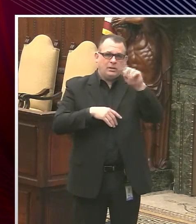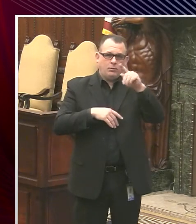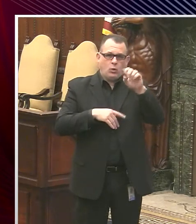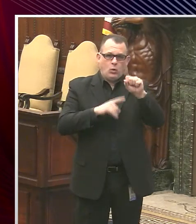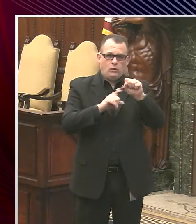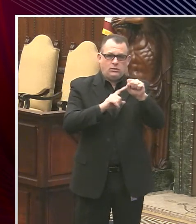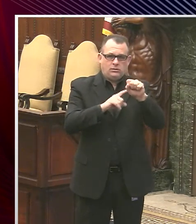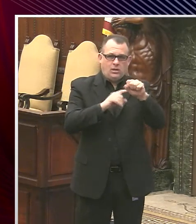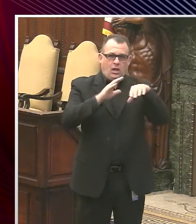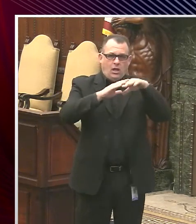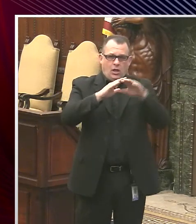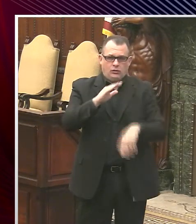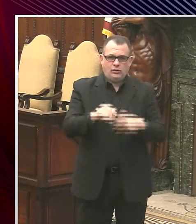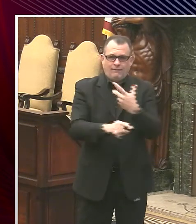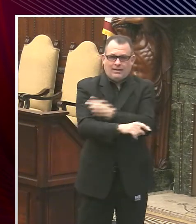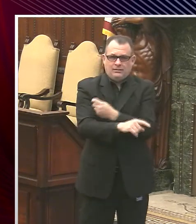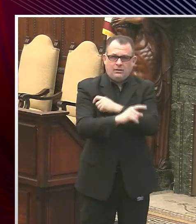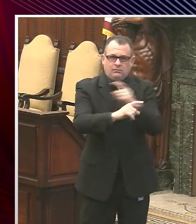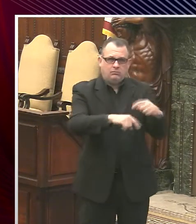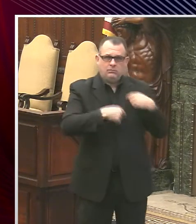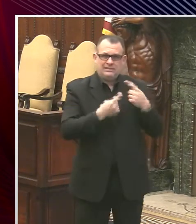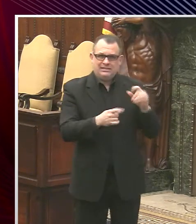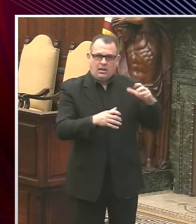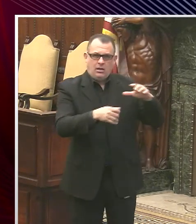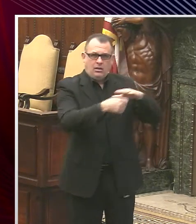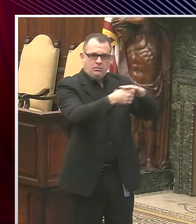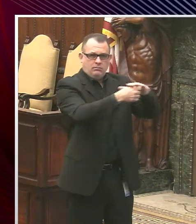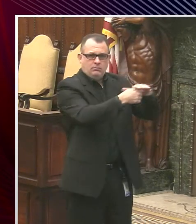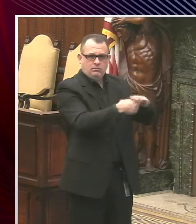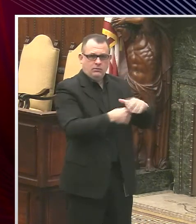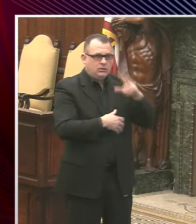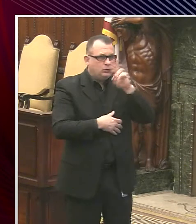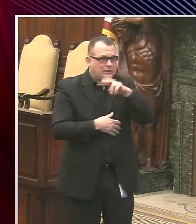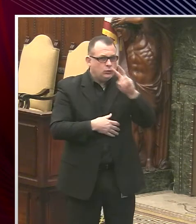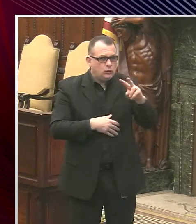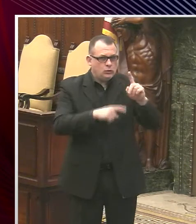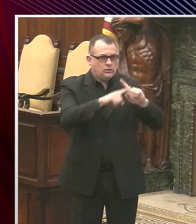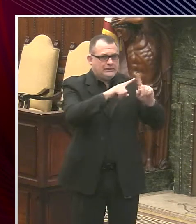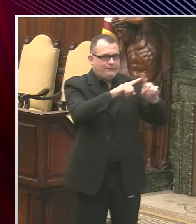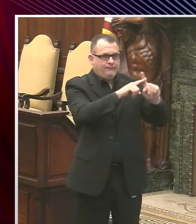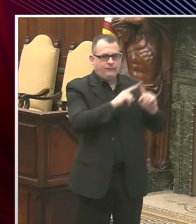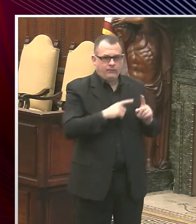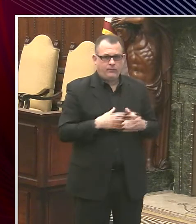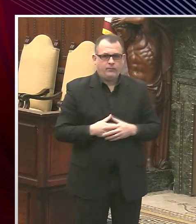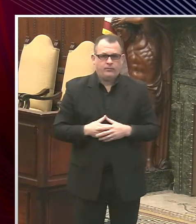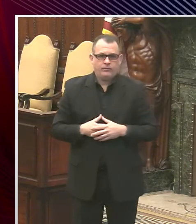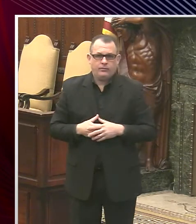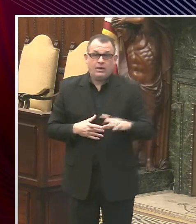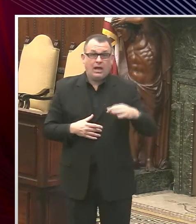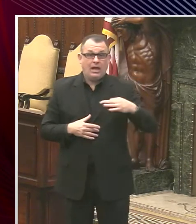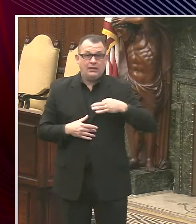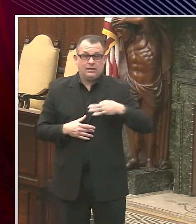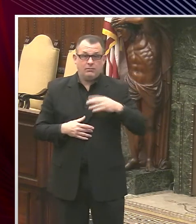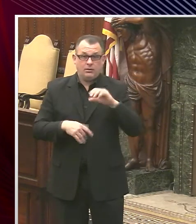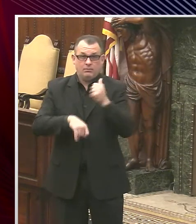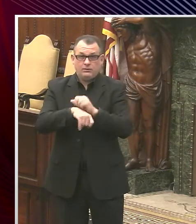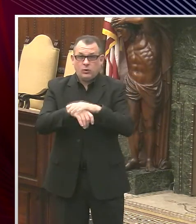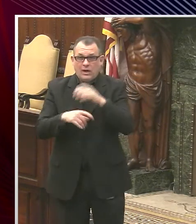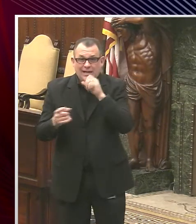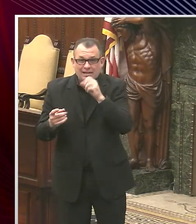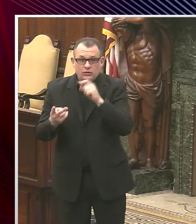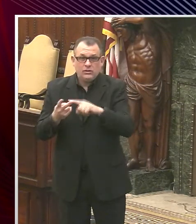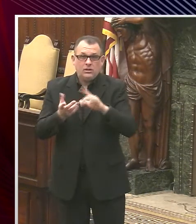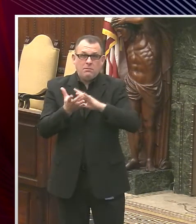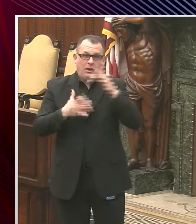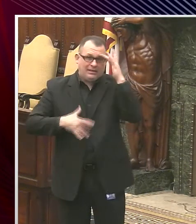most under-vaccinated, the lowest vaccinated 22 zip codes in the city, who are eligible based on age, medical conditions,